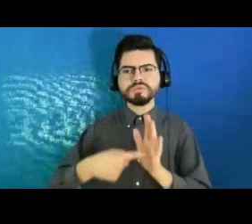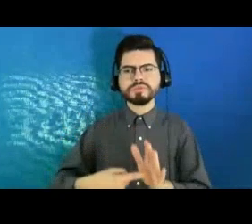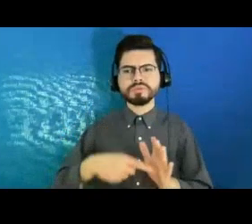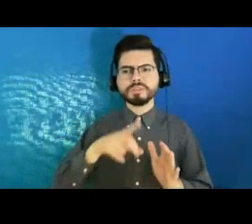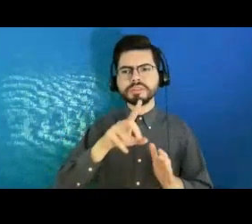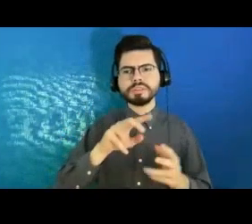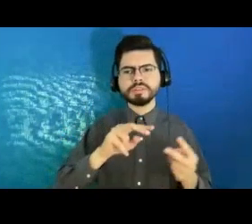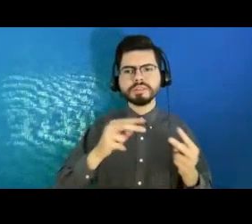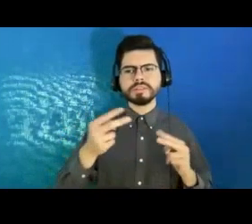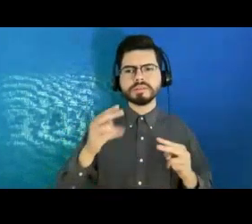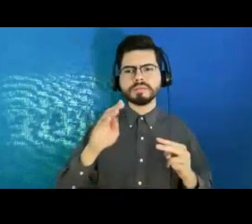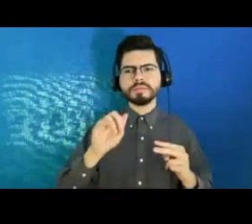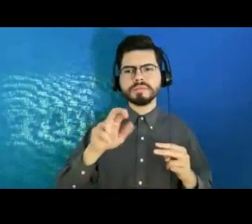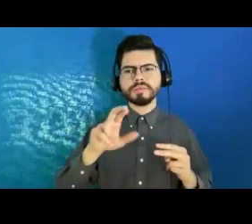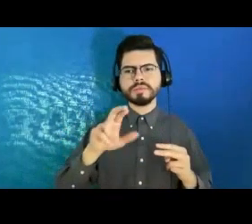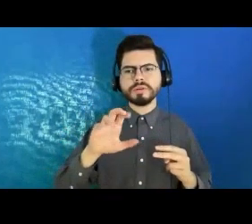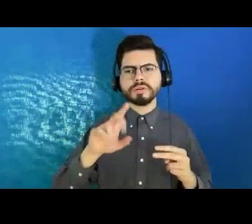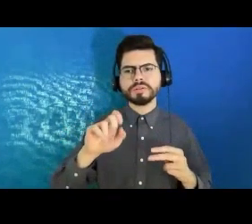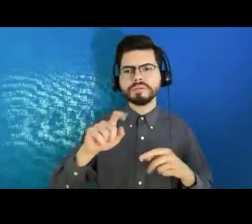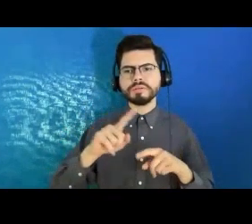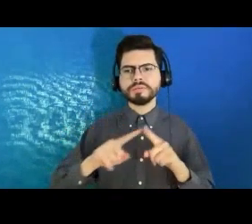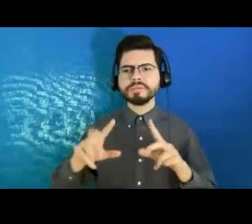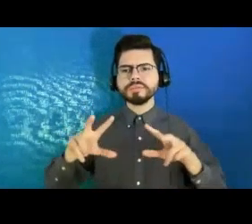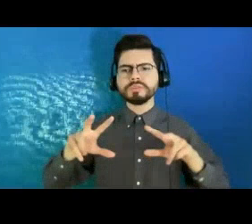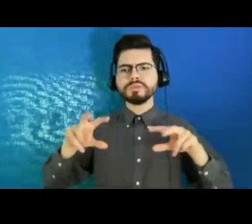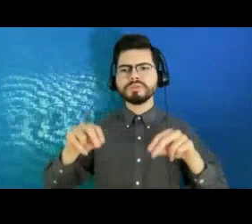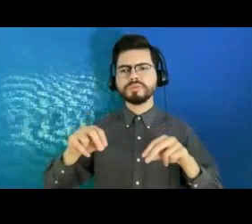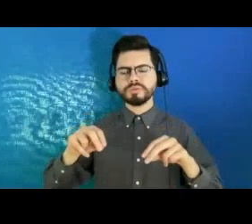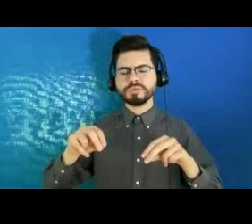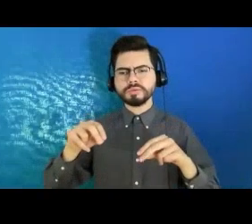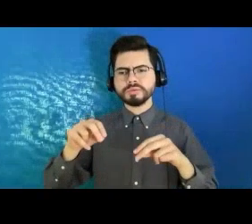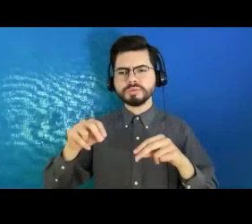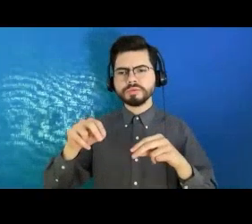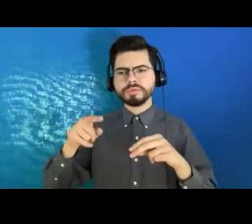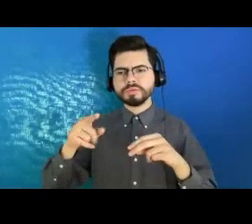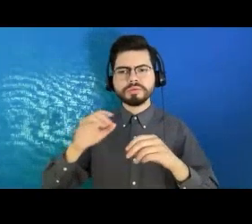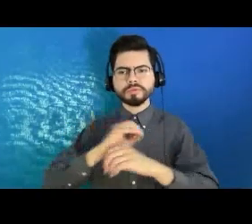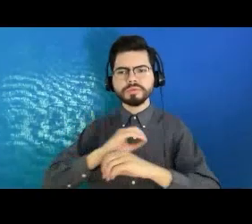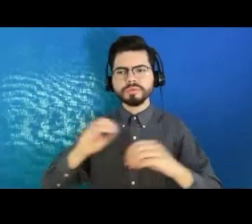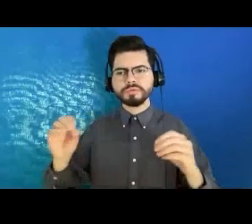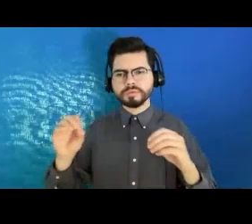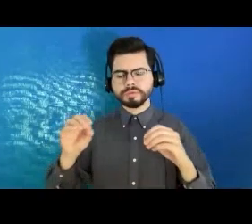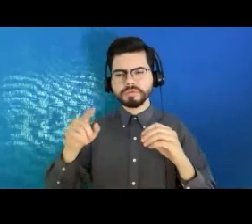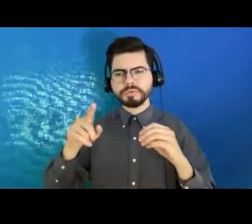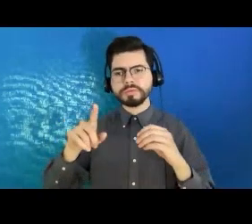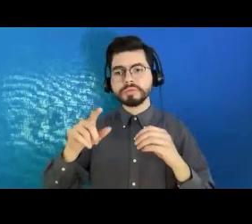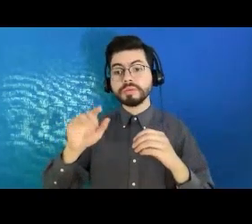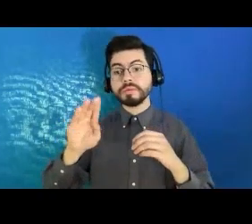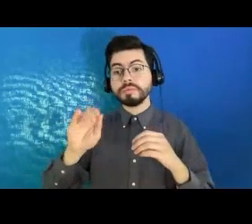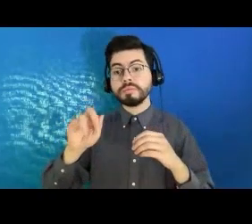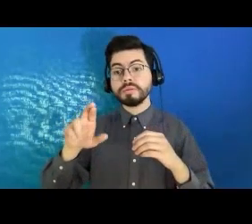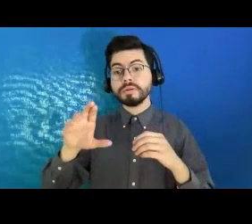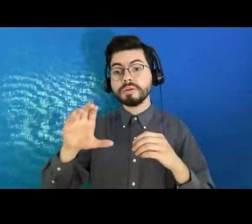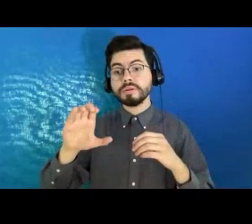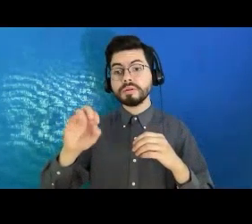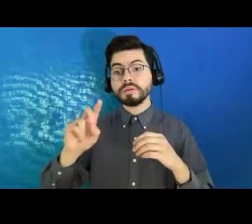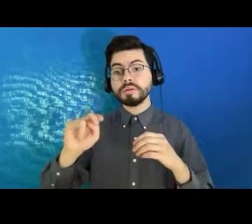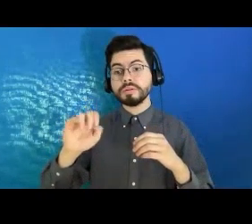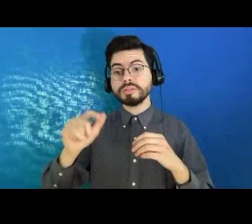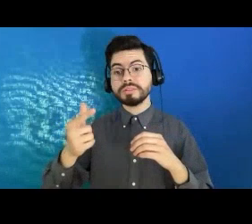with it. So we don't know that that specimen is actually what it's reported to be unless